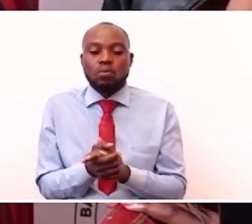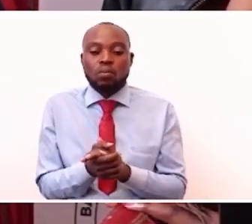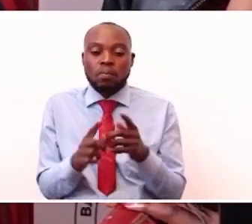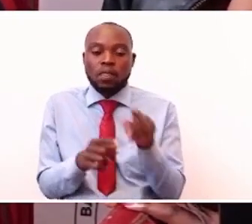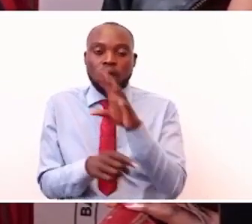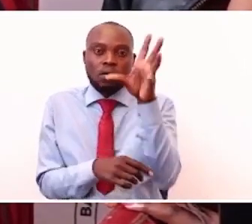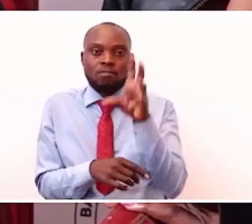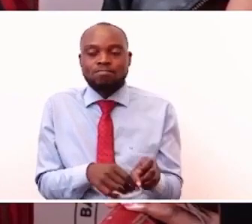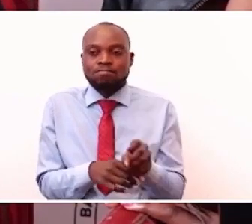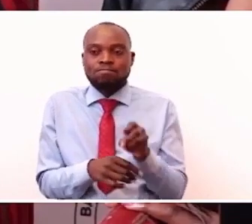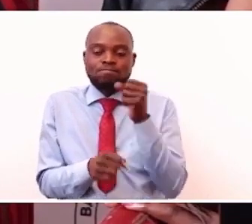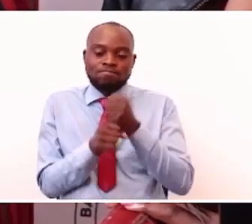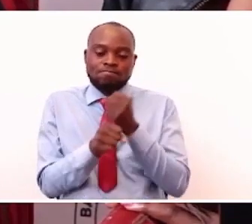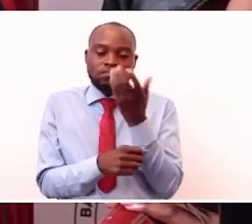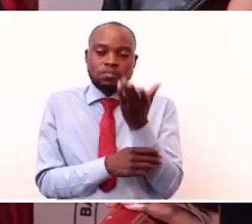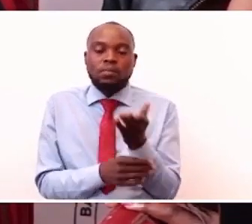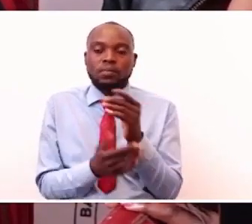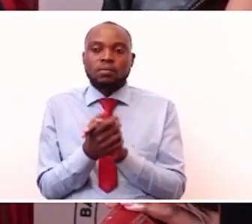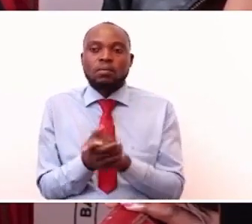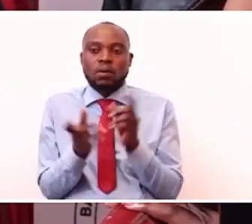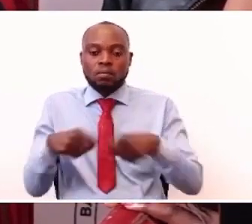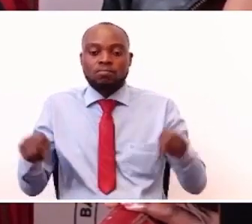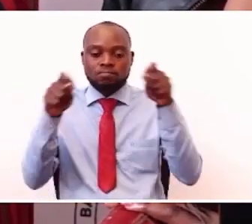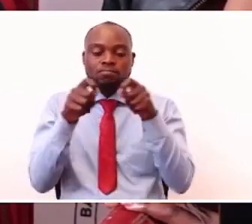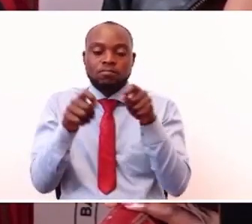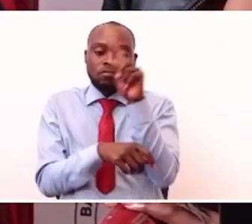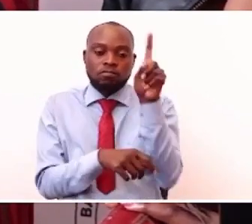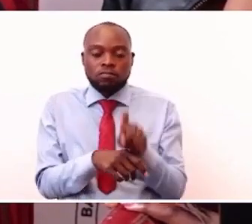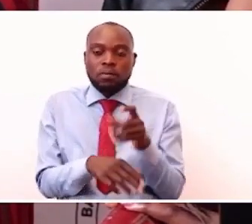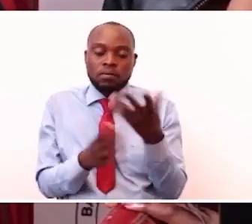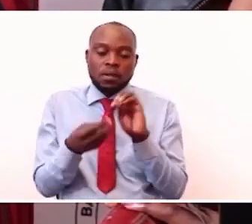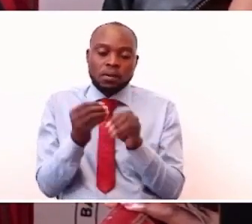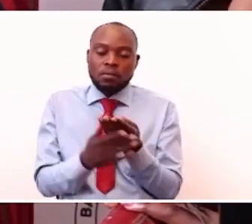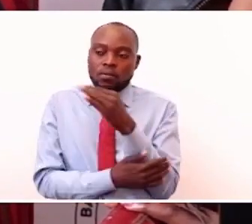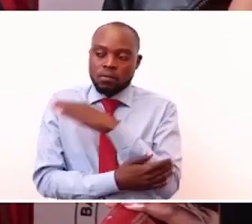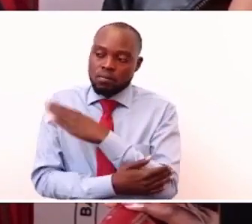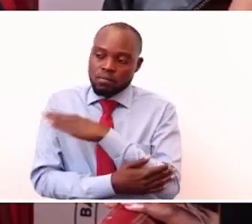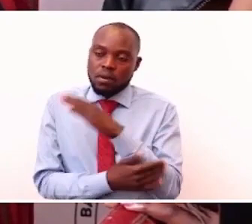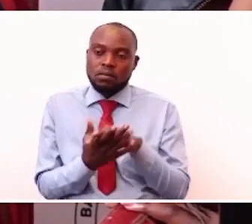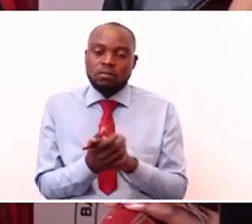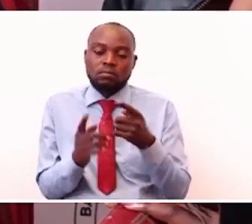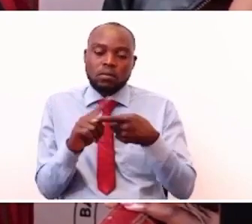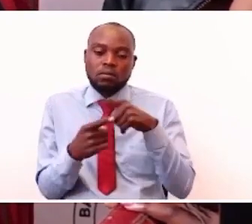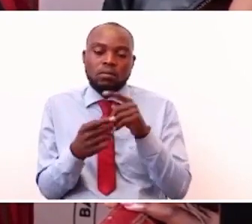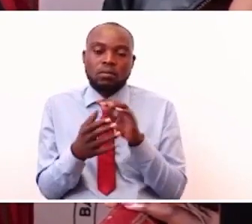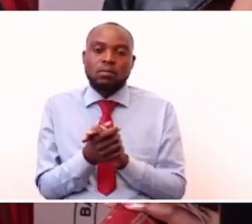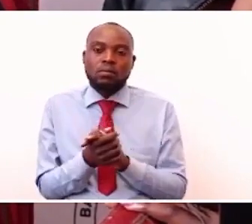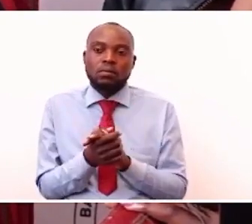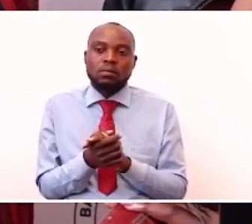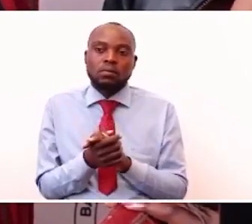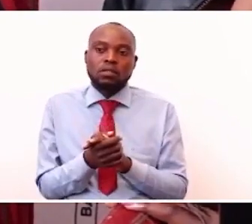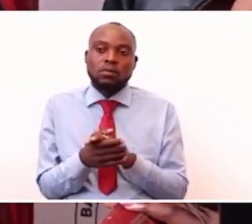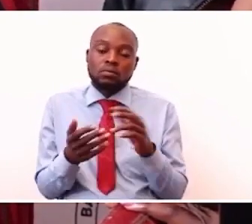financial architecture. And there was an important question that was raised in the morning about should our eyes